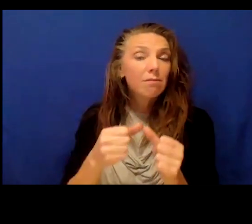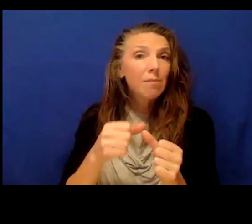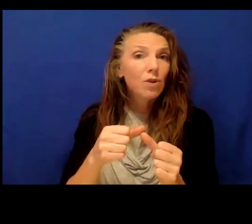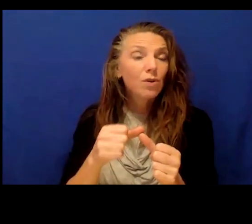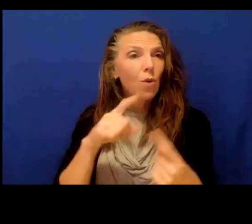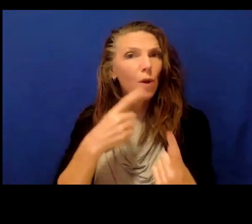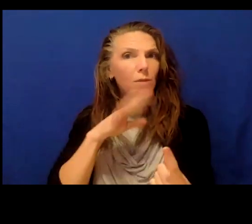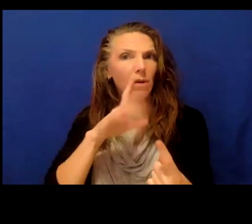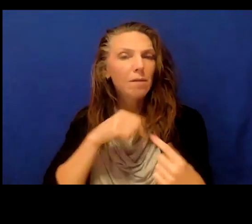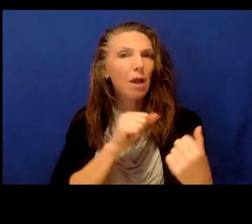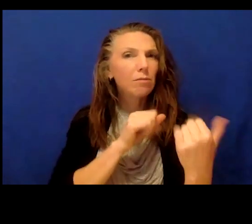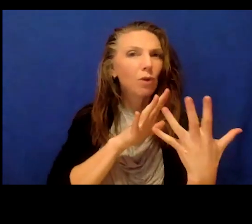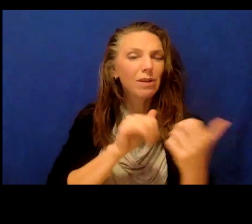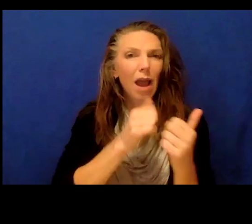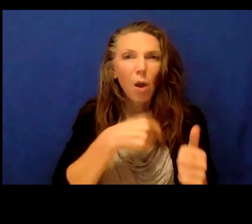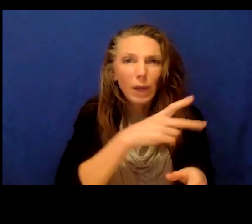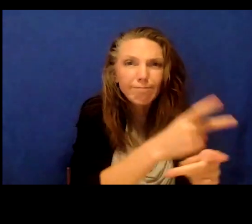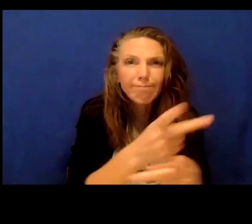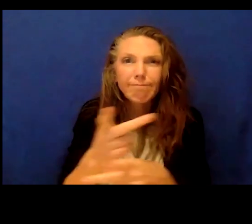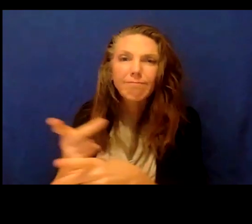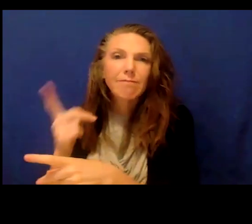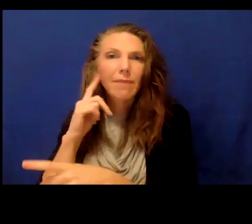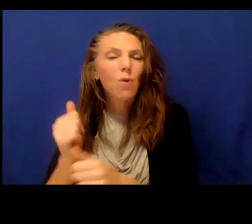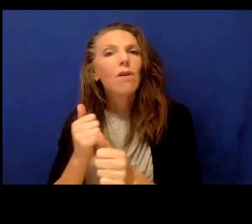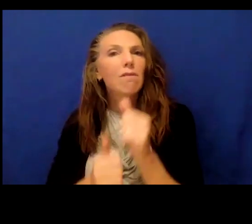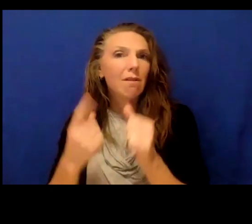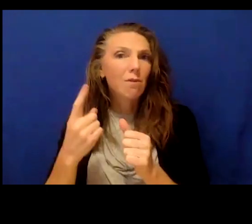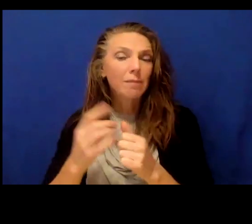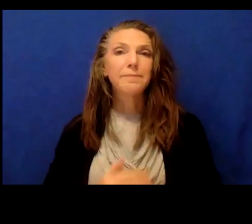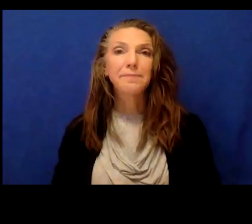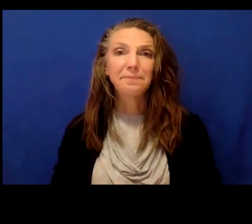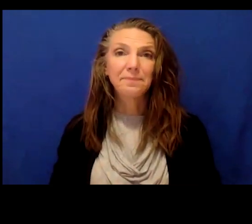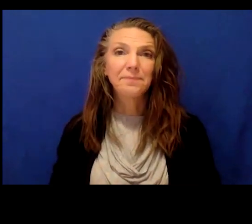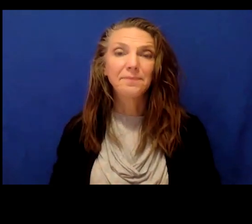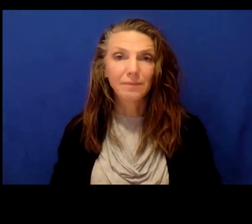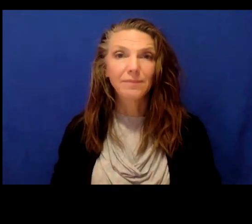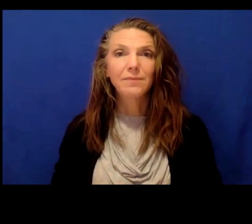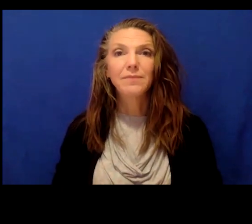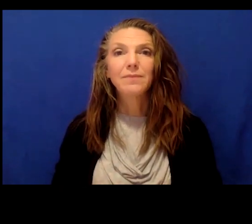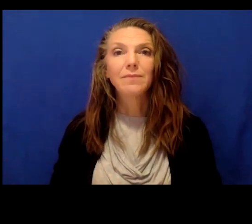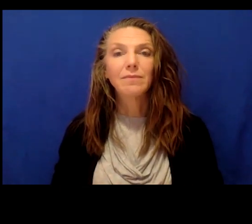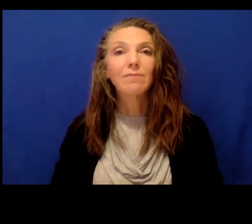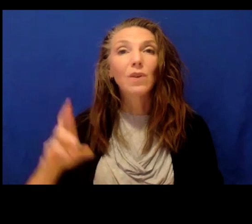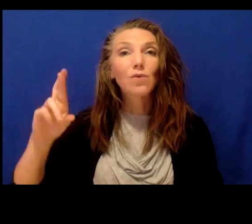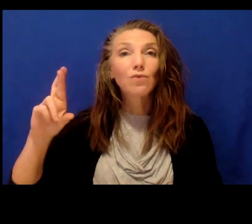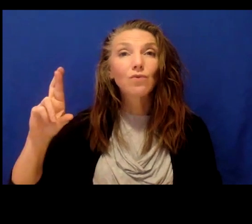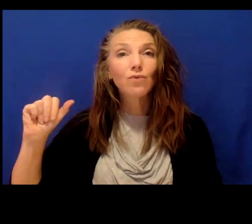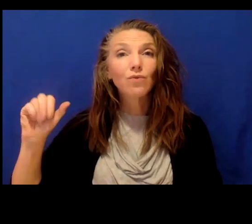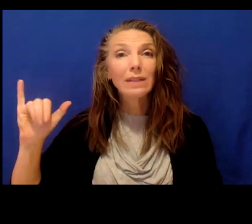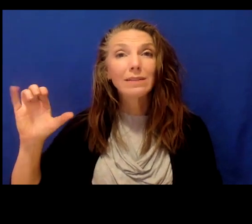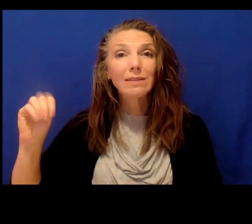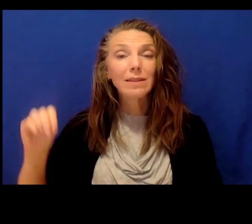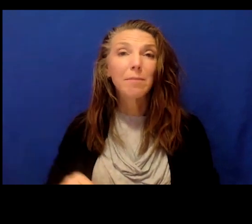practices that we may implement with and by children and families in the classroom. And so racism and